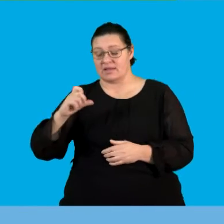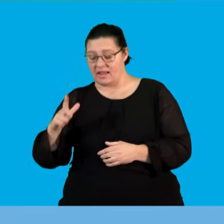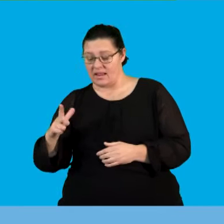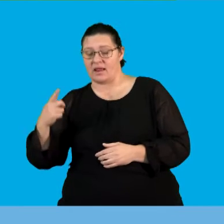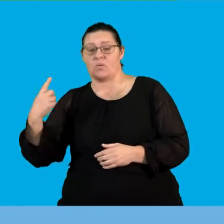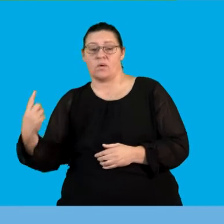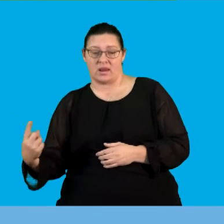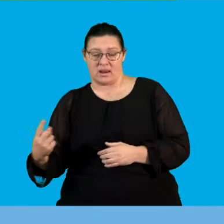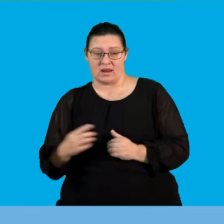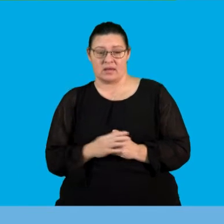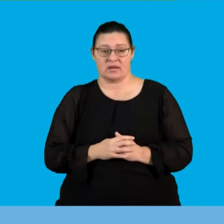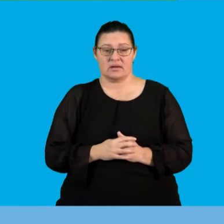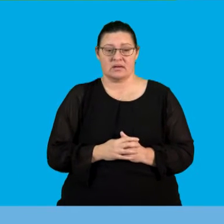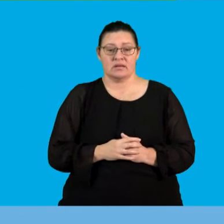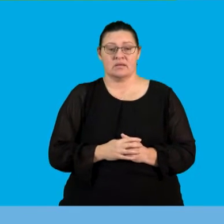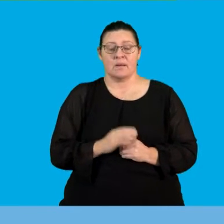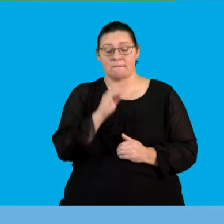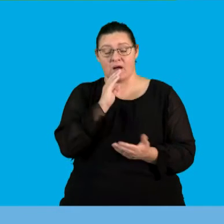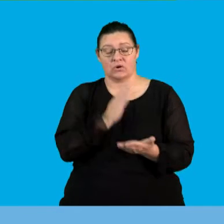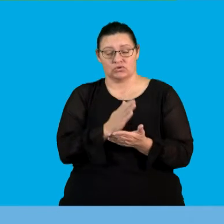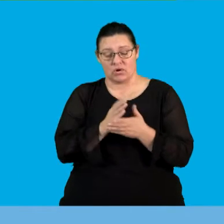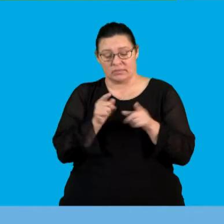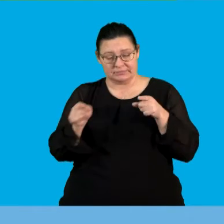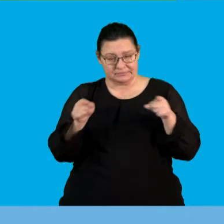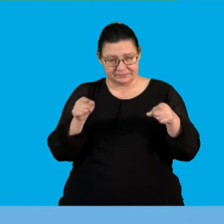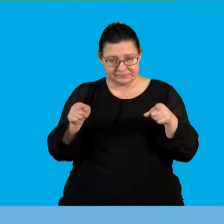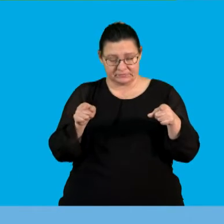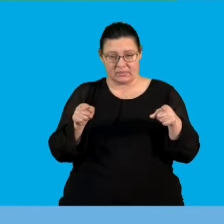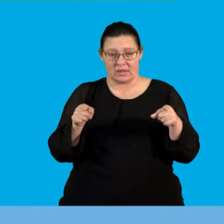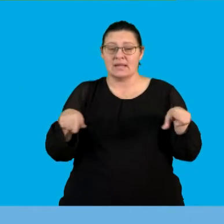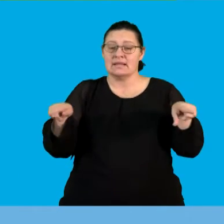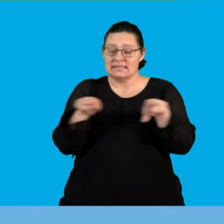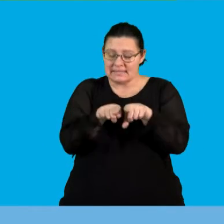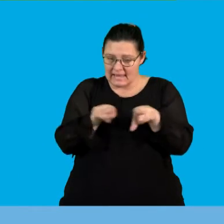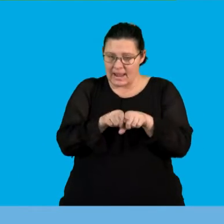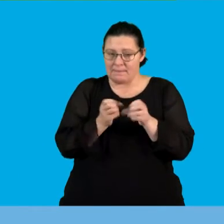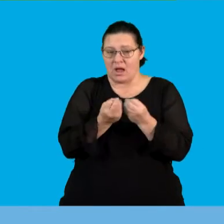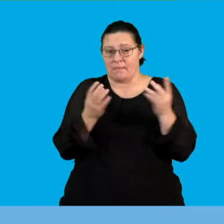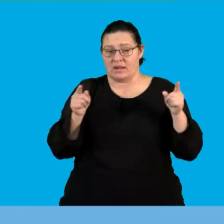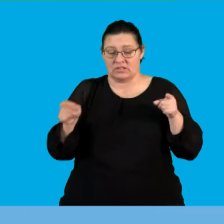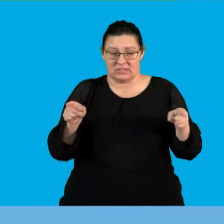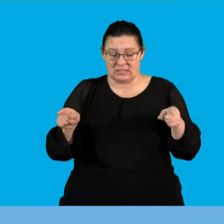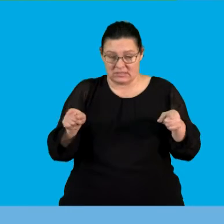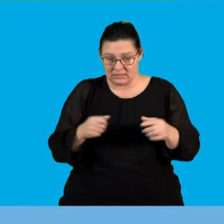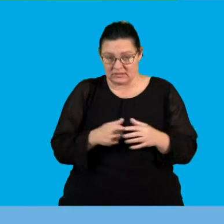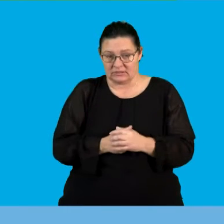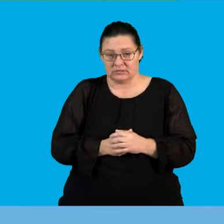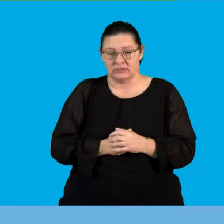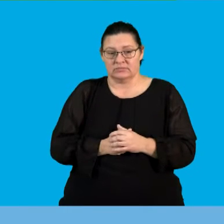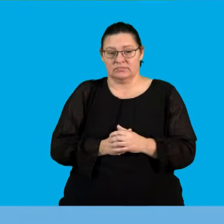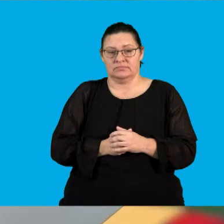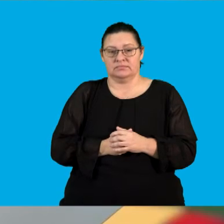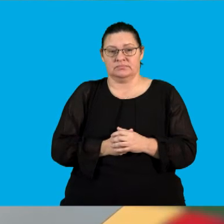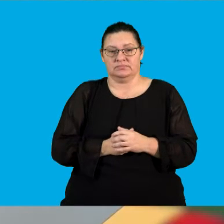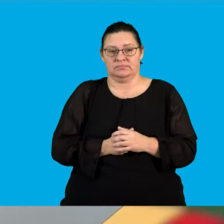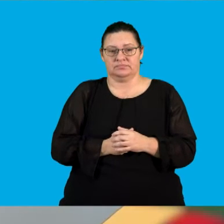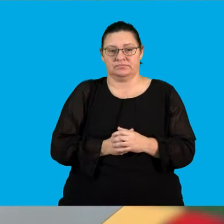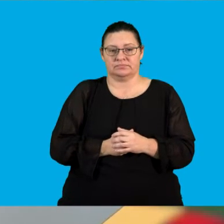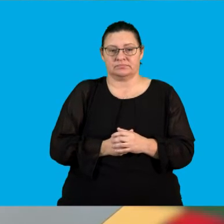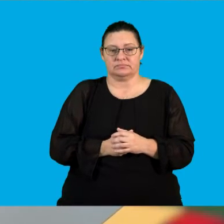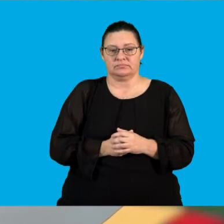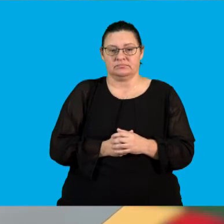the right-hand side, there's going to be one of them. So you need to make sure that the number of atoms of each particular element or atom on the left-hand side is equal